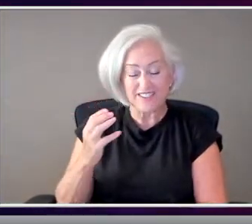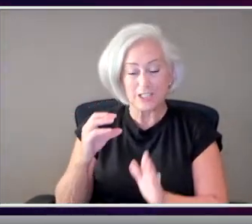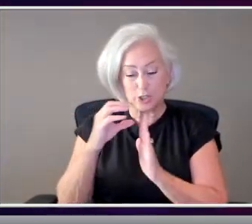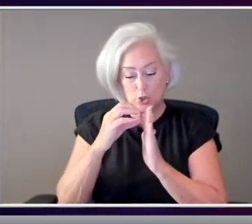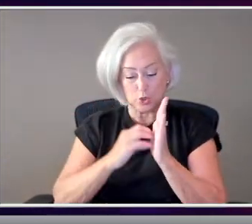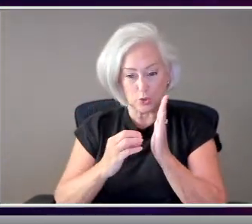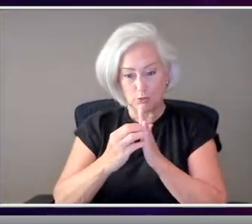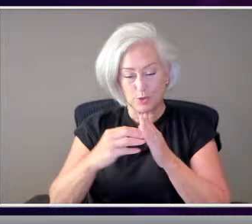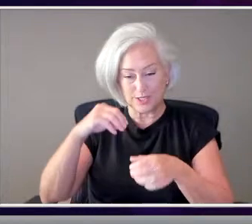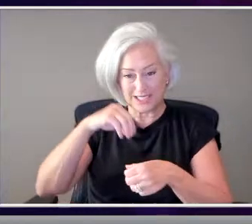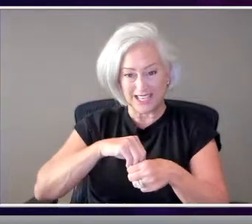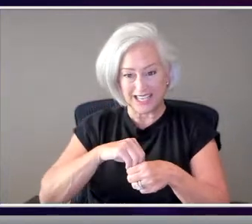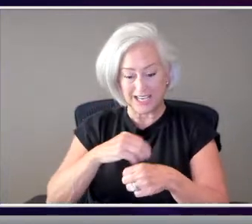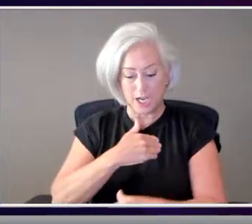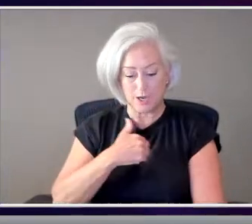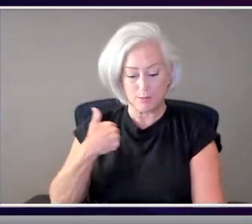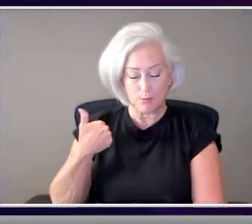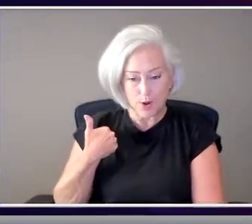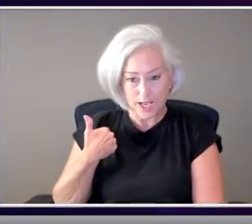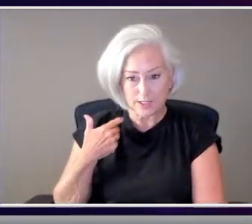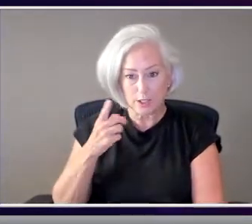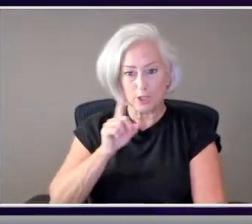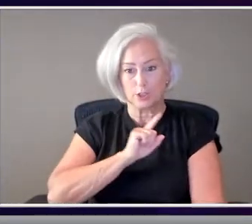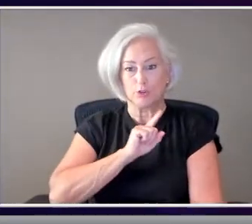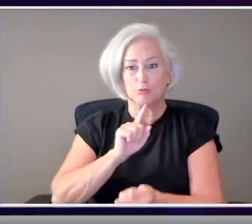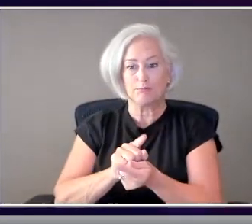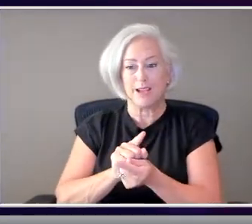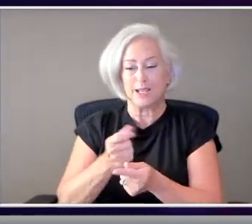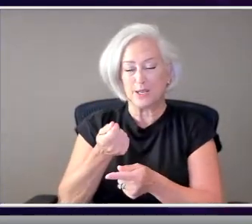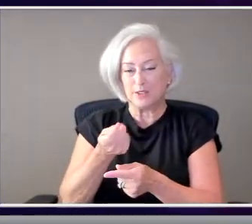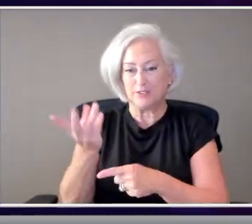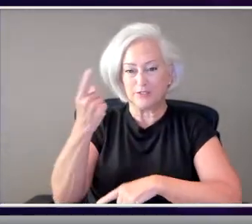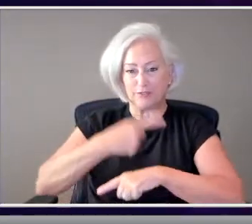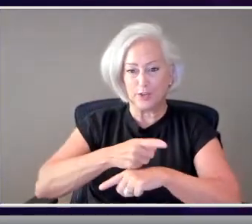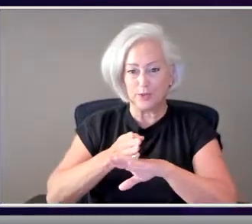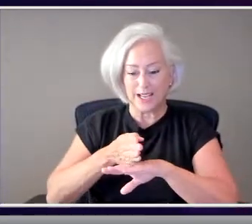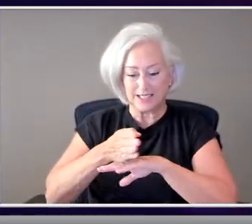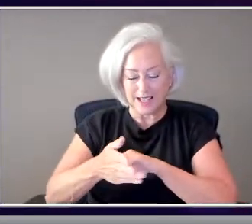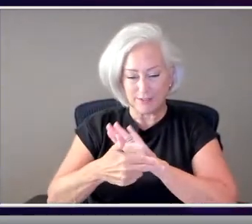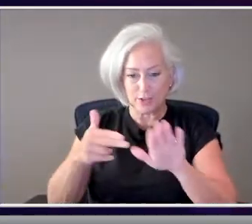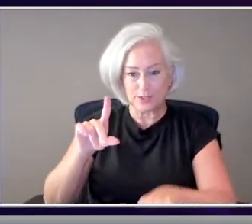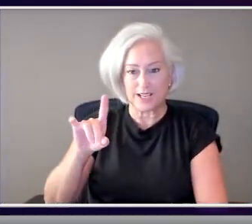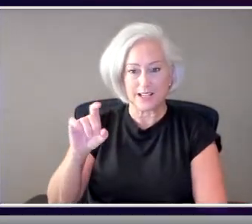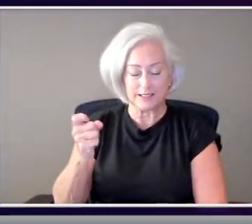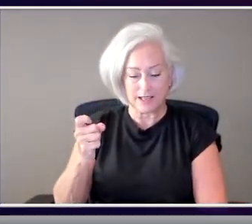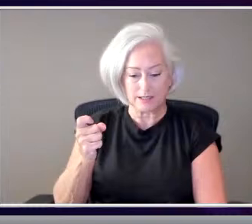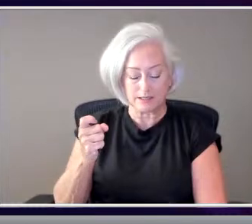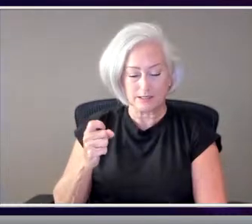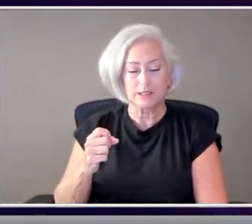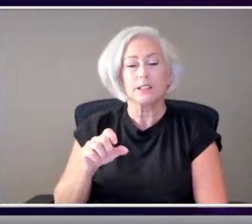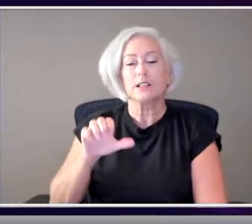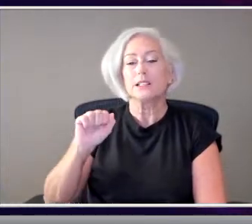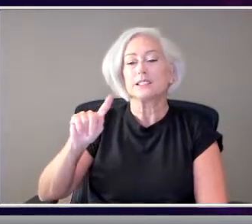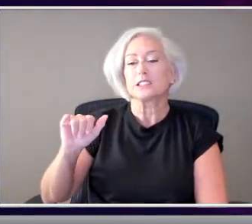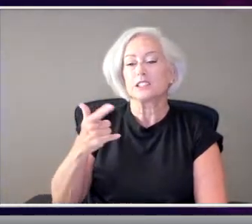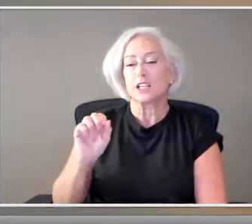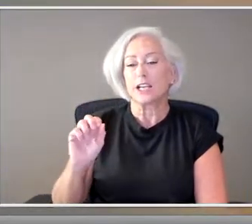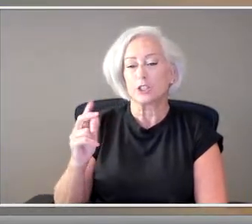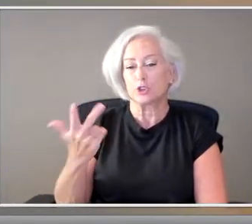met her just days after her diagnosis. Can you explain how aggressive is stage 3 breast cancer?